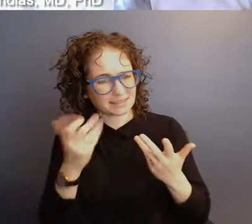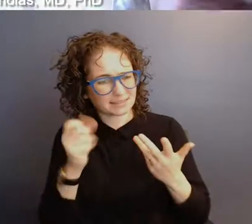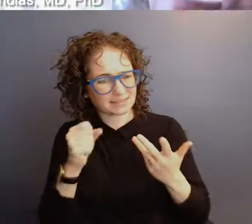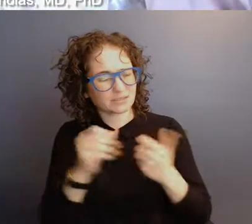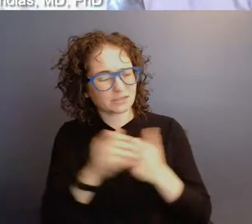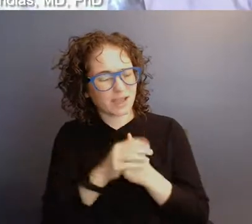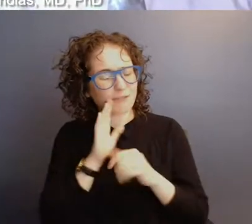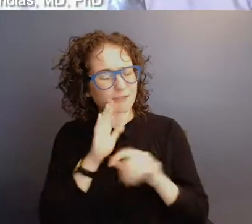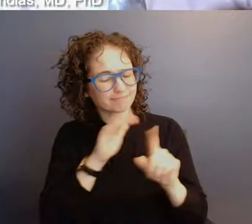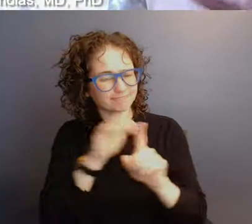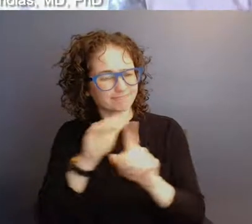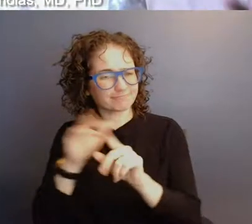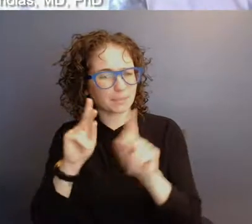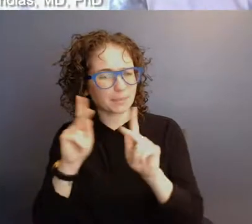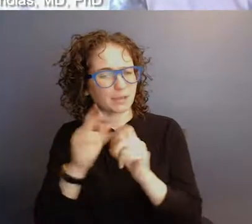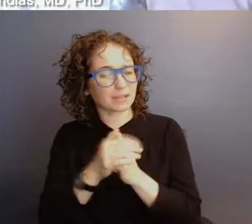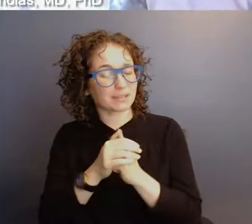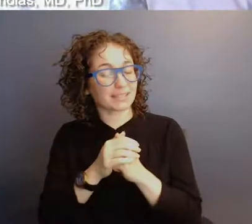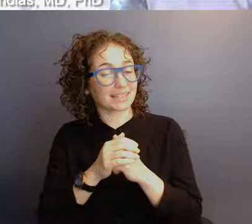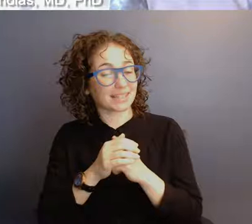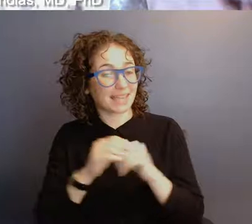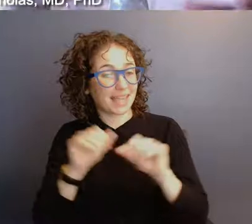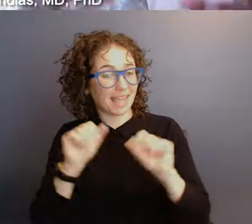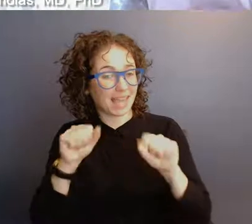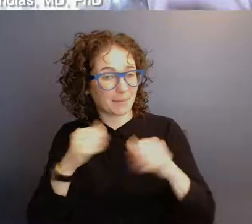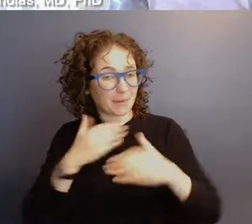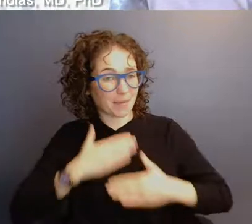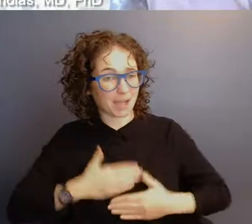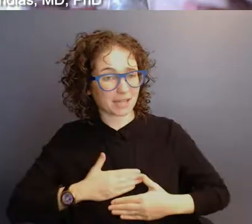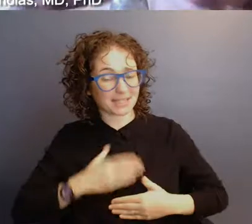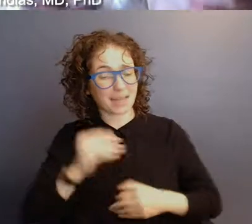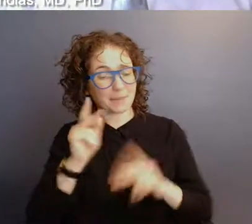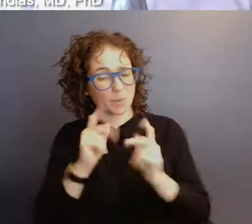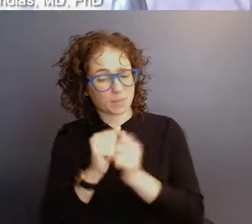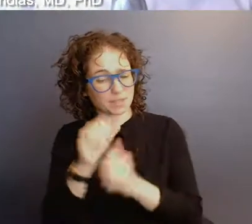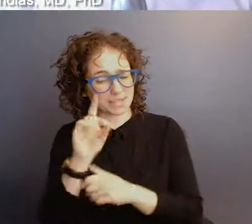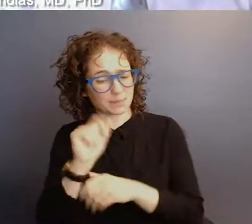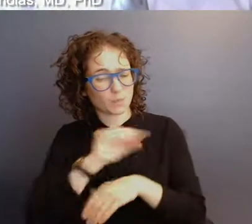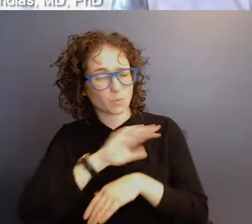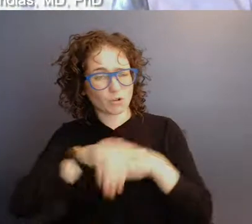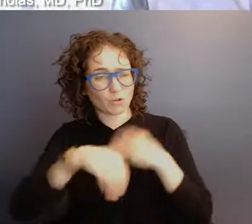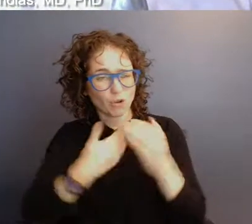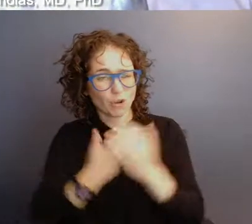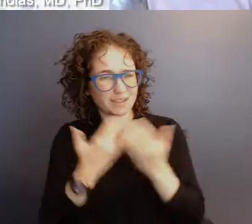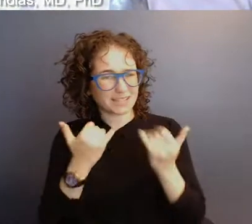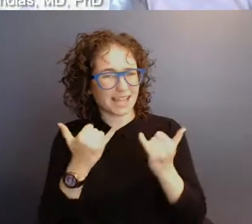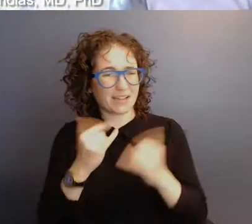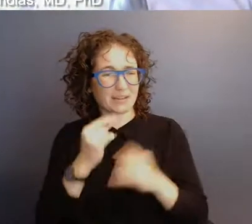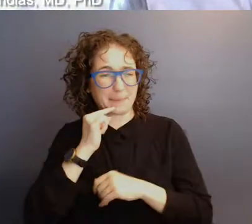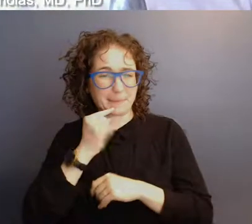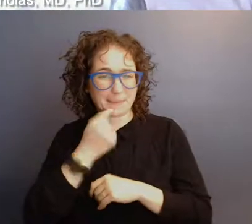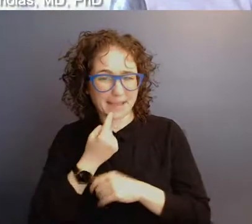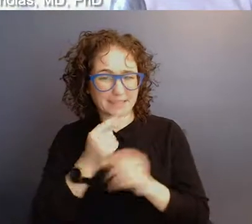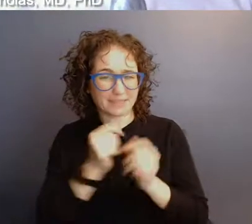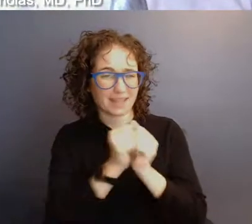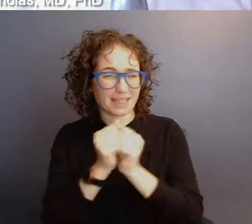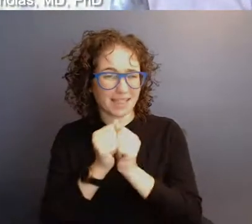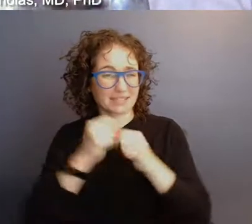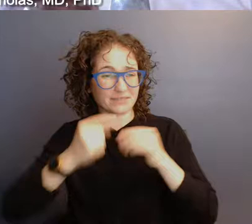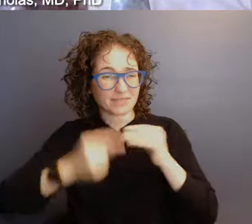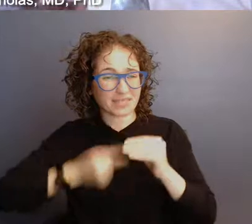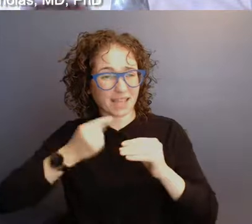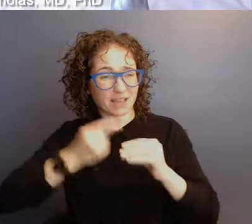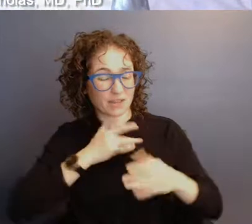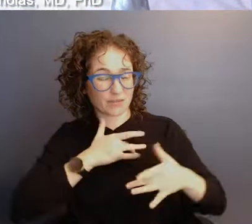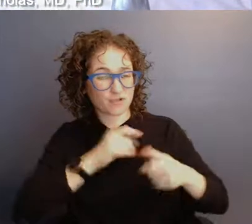out there, able-bodied and those with disabilities, that we are all in a massive and collective cycle of grief,